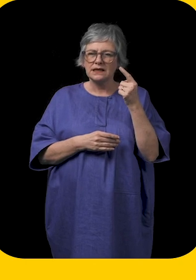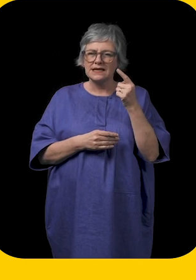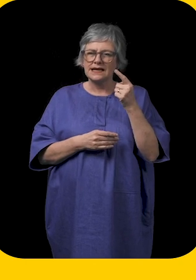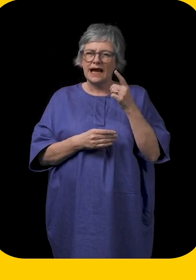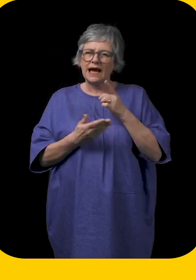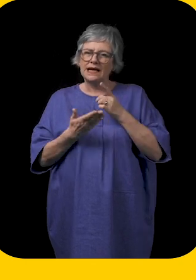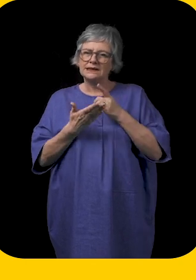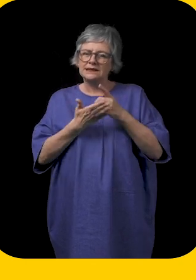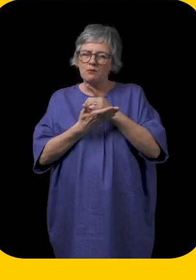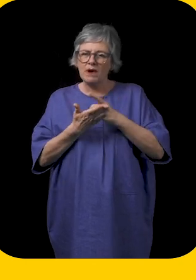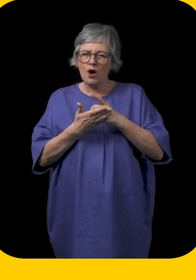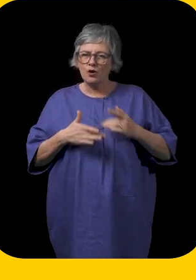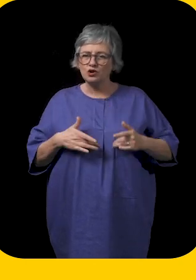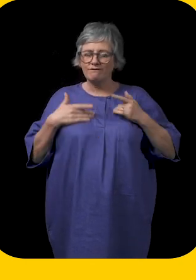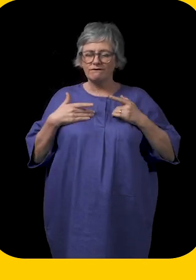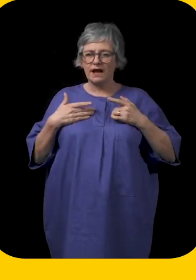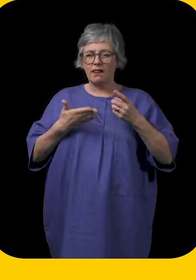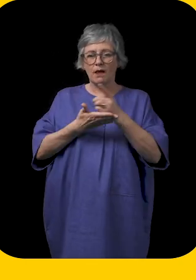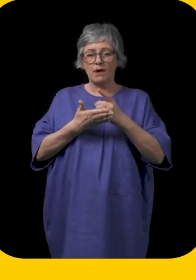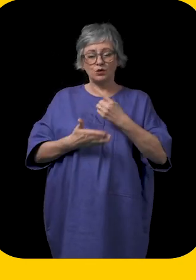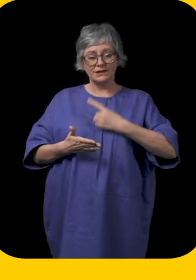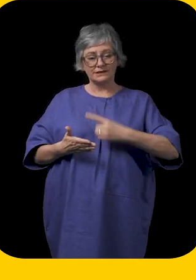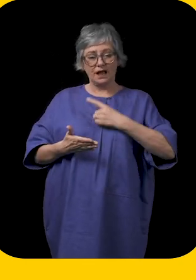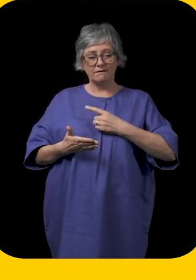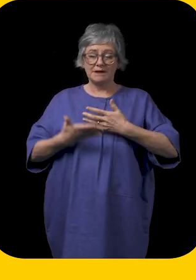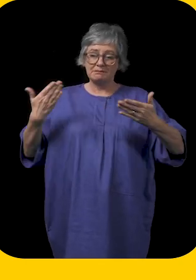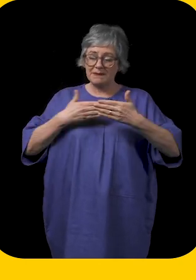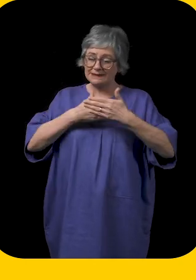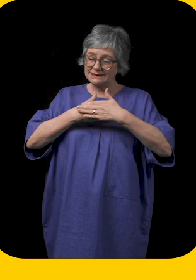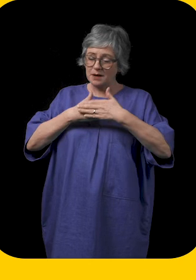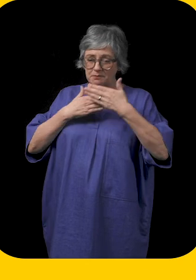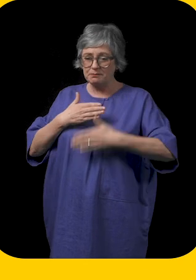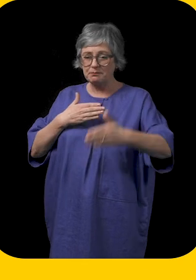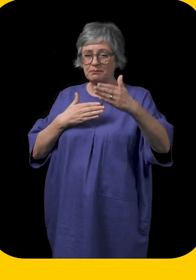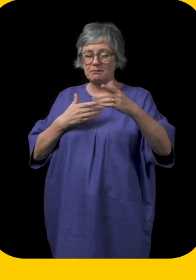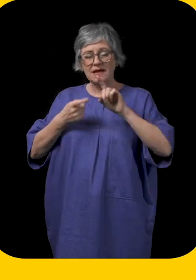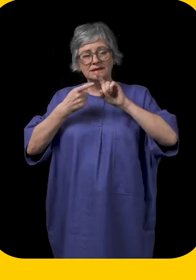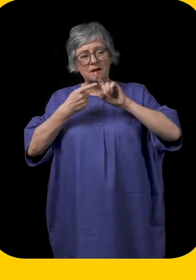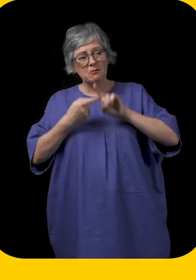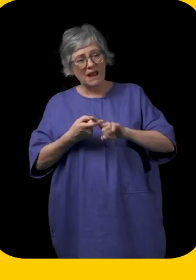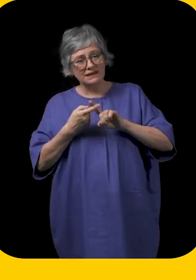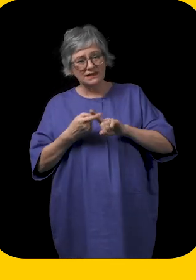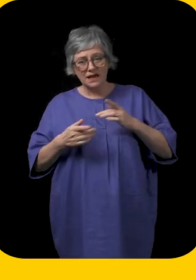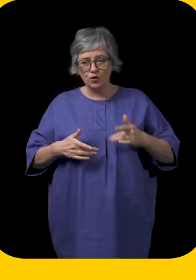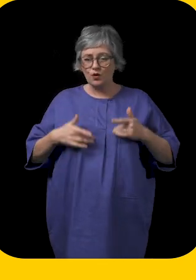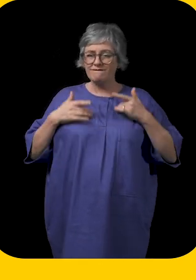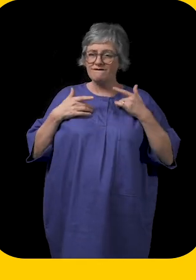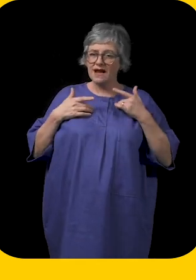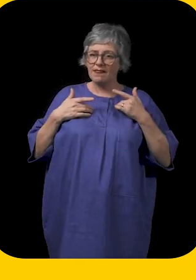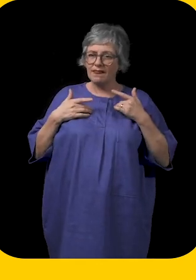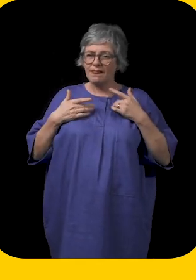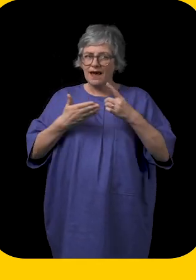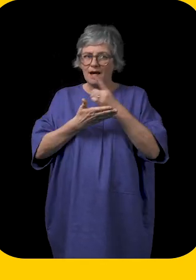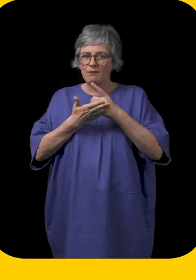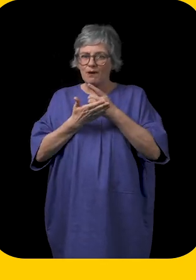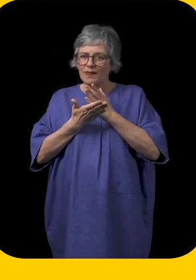I think on the one hand, I think it's more about how you feel about yourself as well at any given time. Because I think depending on